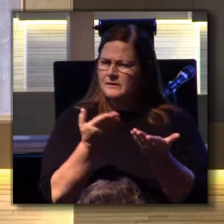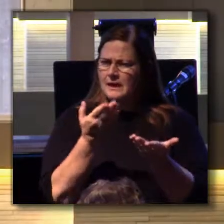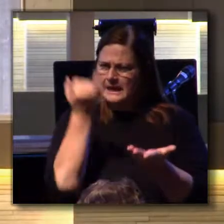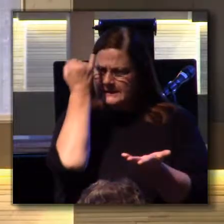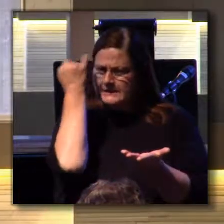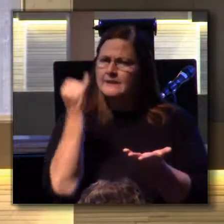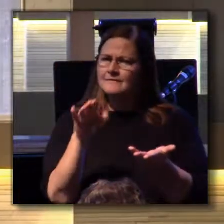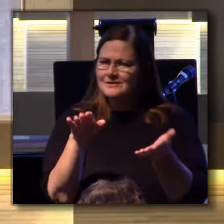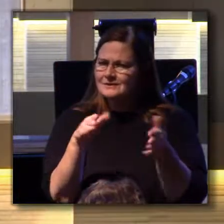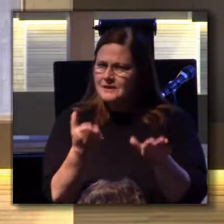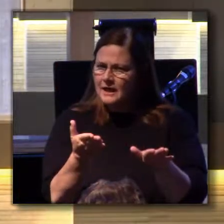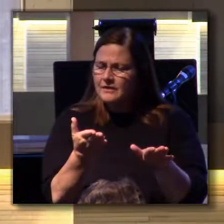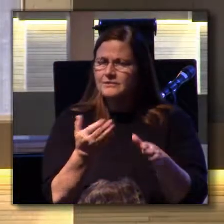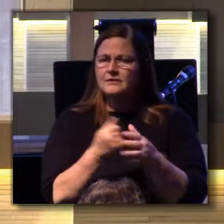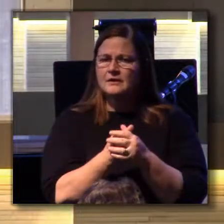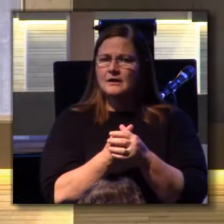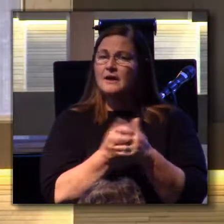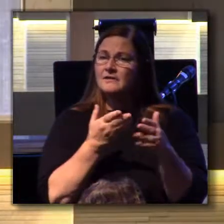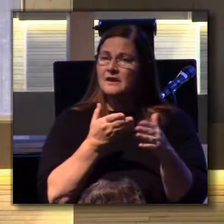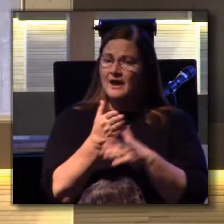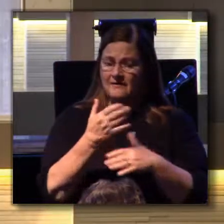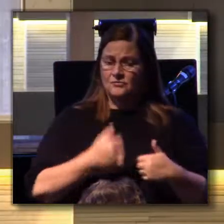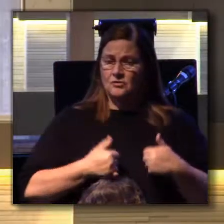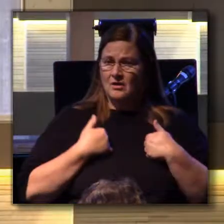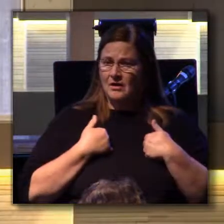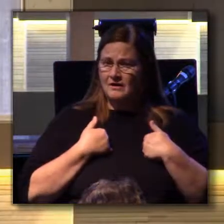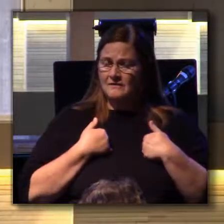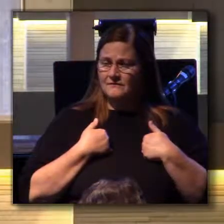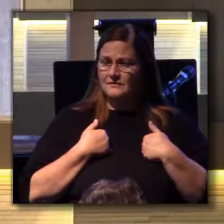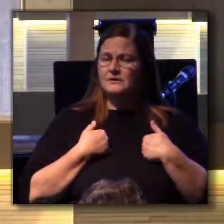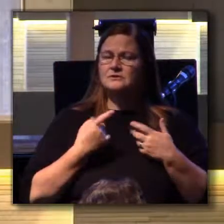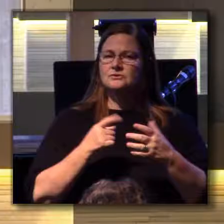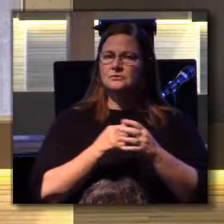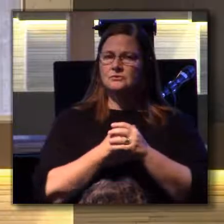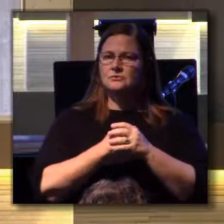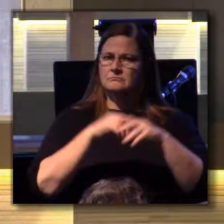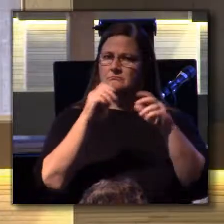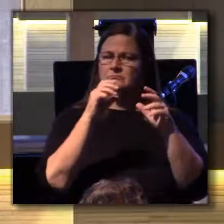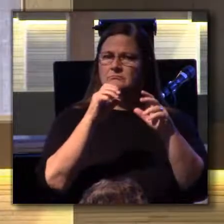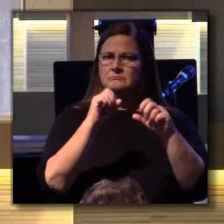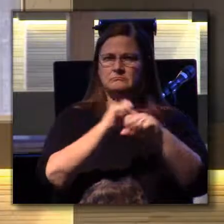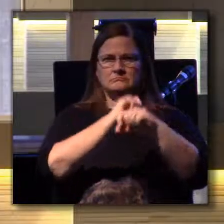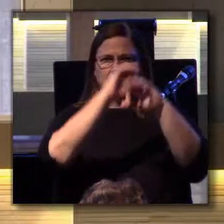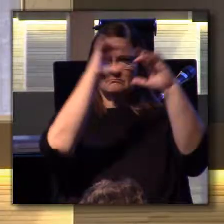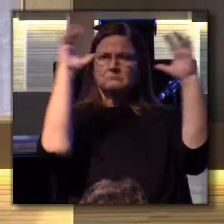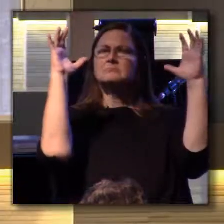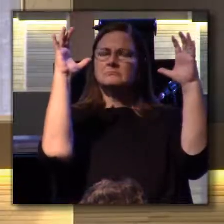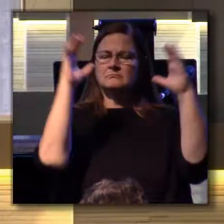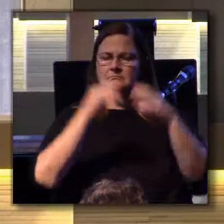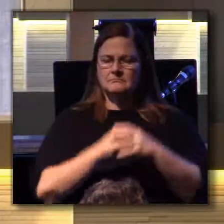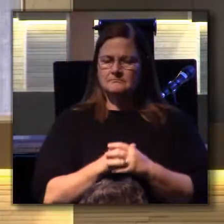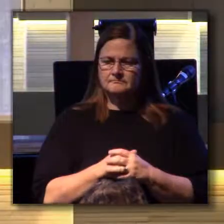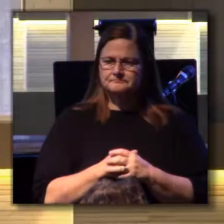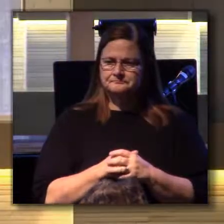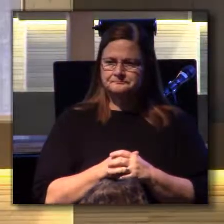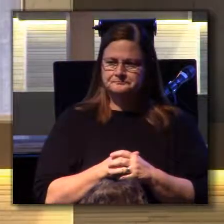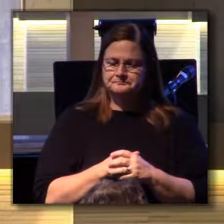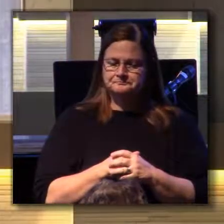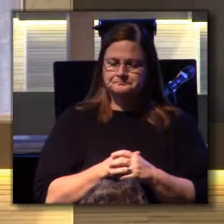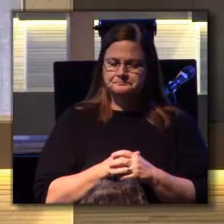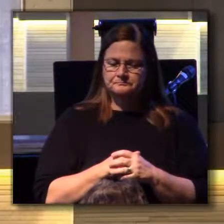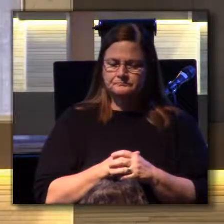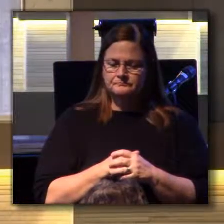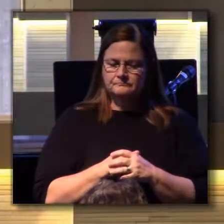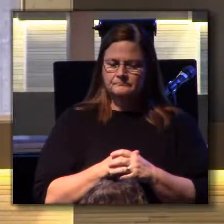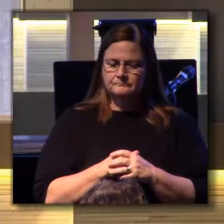and the afterlife into graphic relief in my own thinking. And what was interesting,